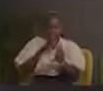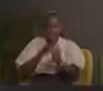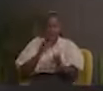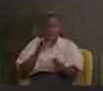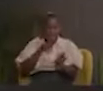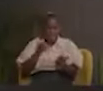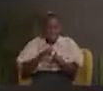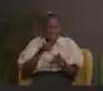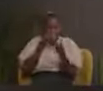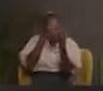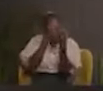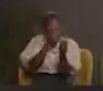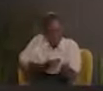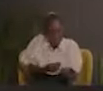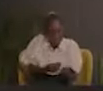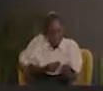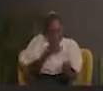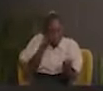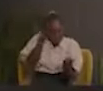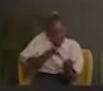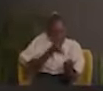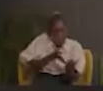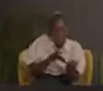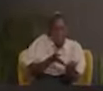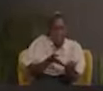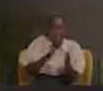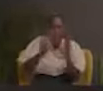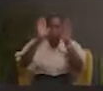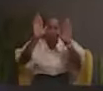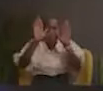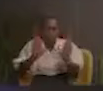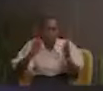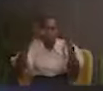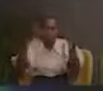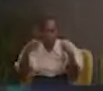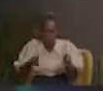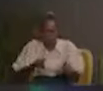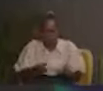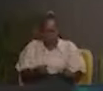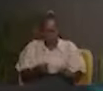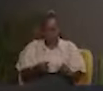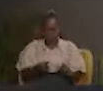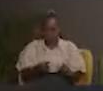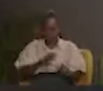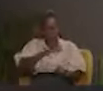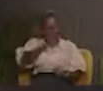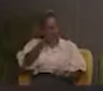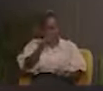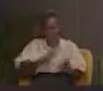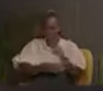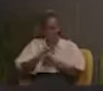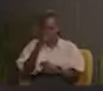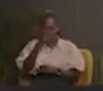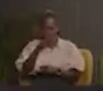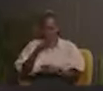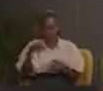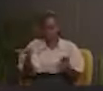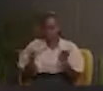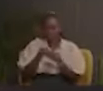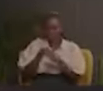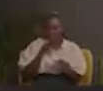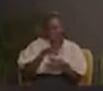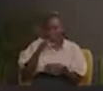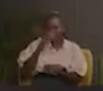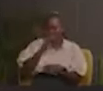of obedience, you see that now, the miracle manifested. John 2, the wedding in Cana of Galilee, the